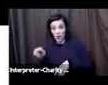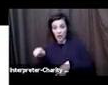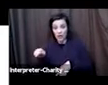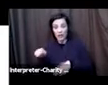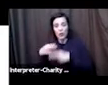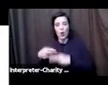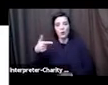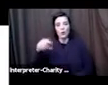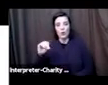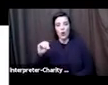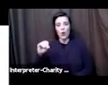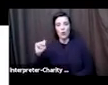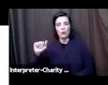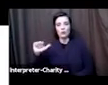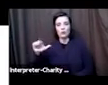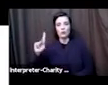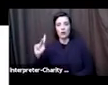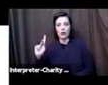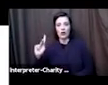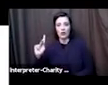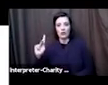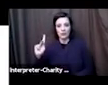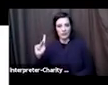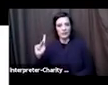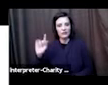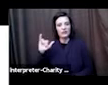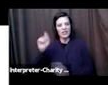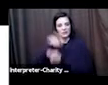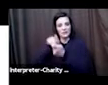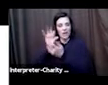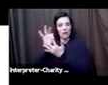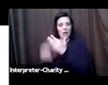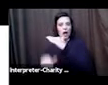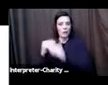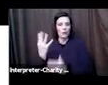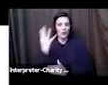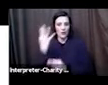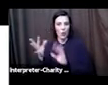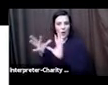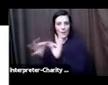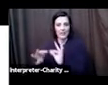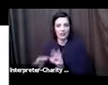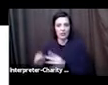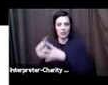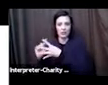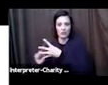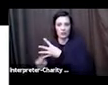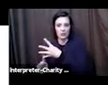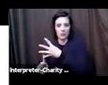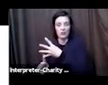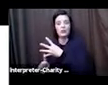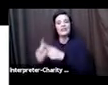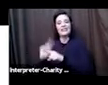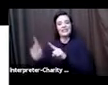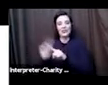Talk device. So this one here specifically has the options for up to 4 messages. But there are different field